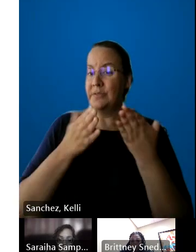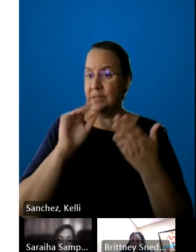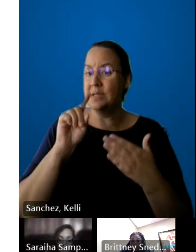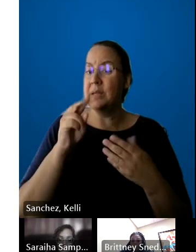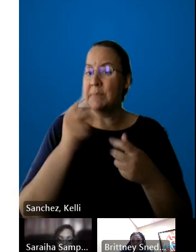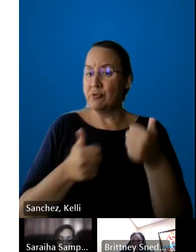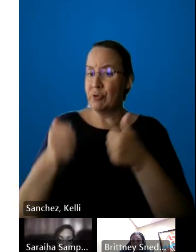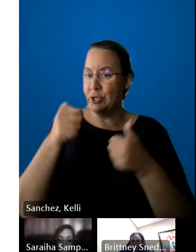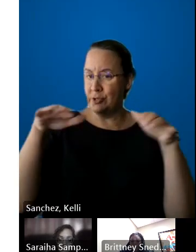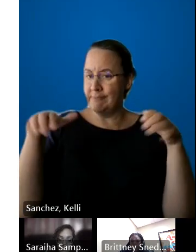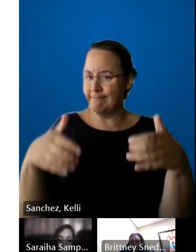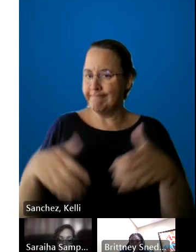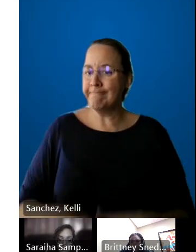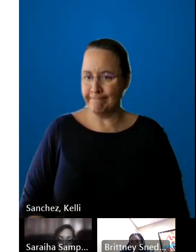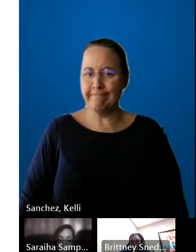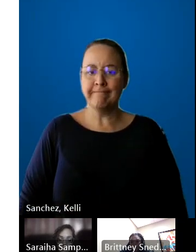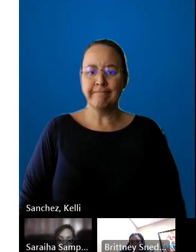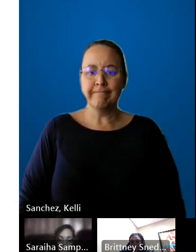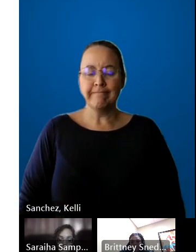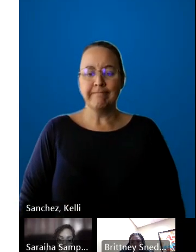Services Administration.